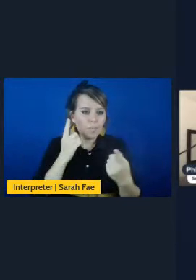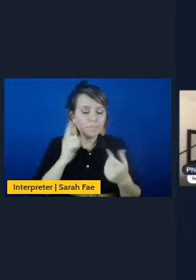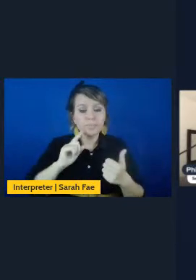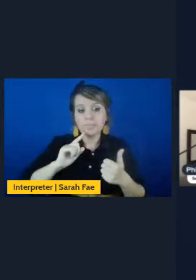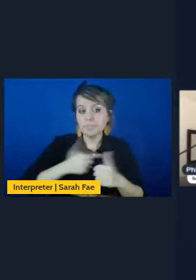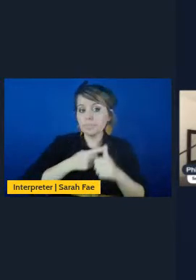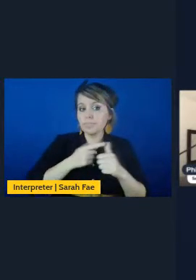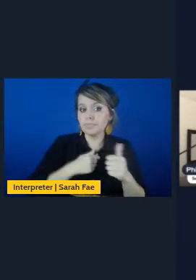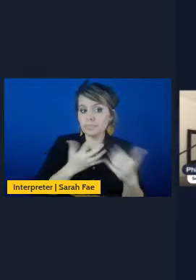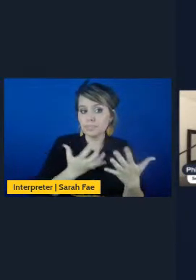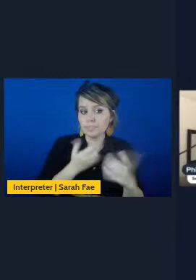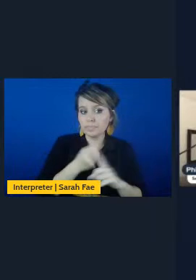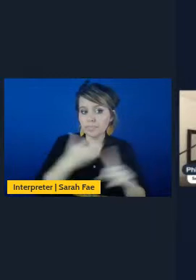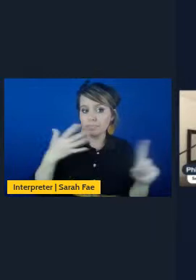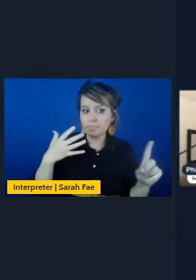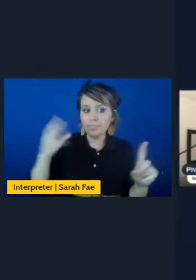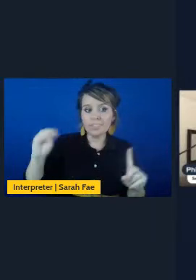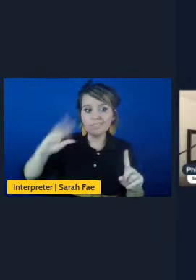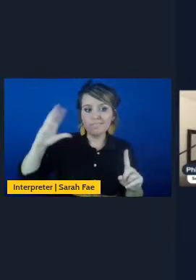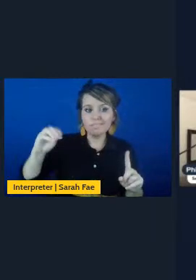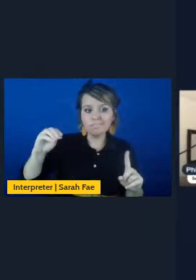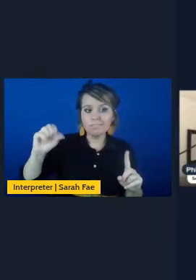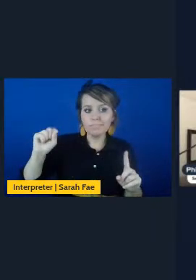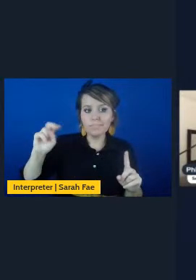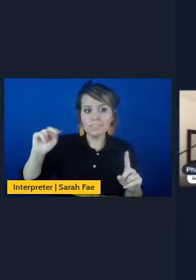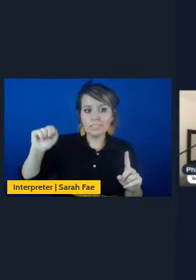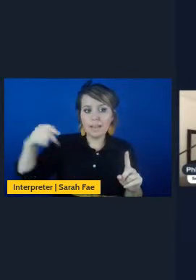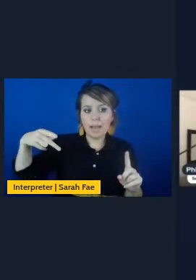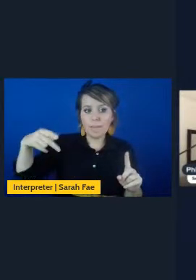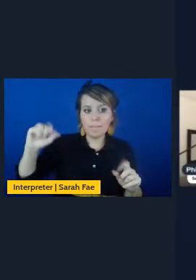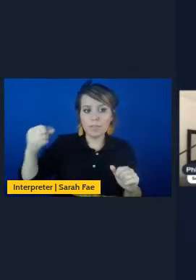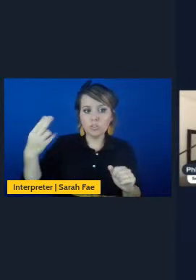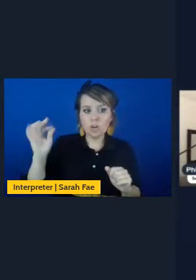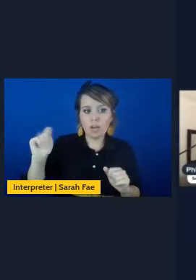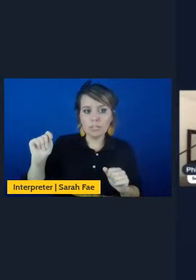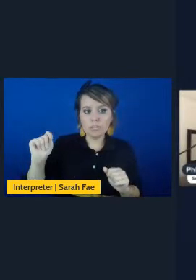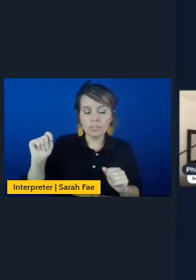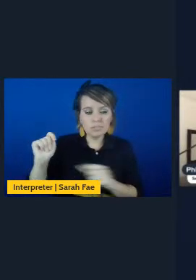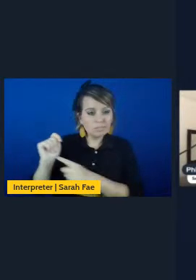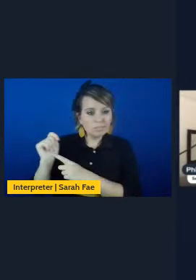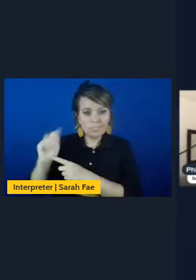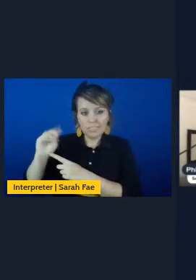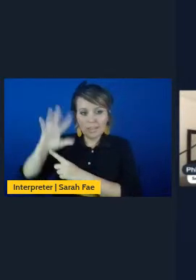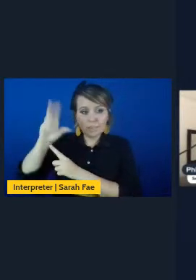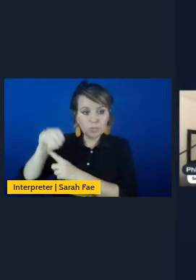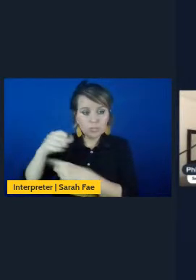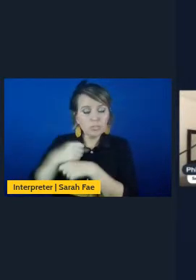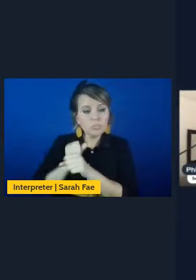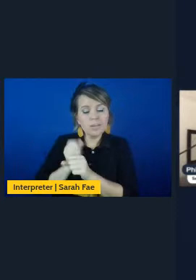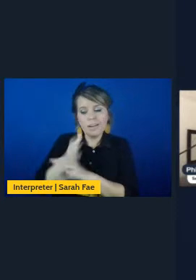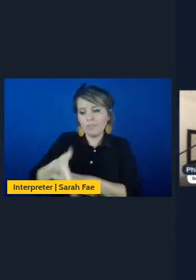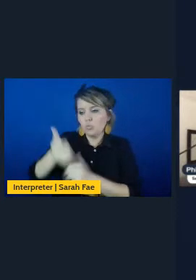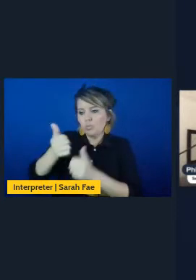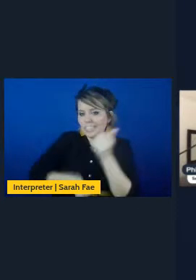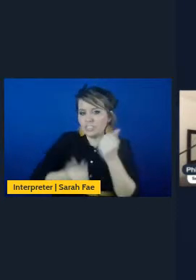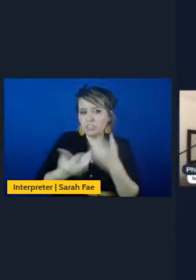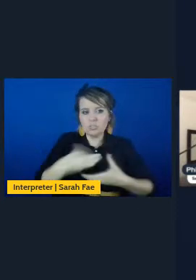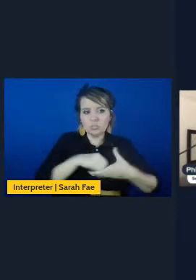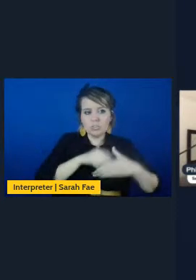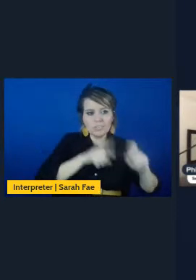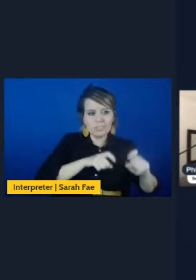want to talk through is snapshots. Snapshots are created after each integration test run that you write,